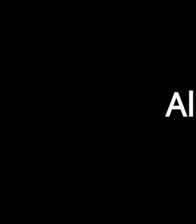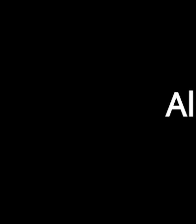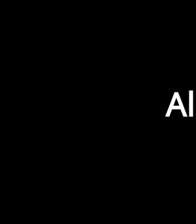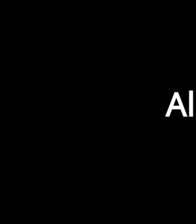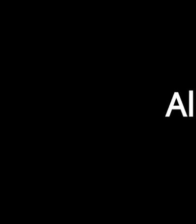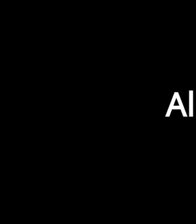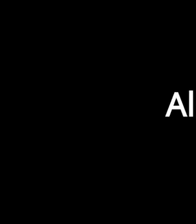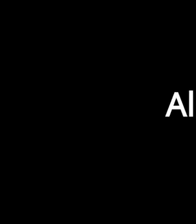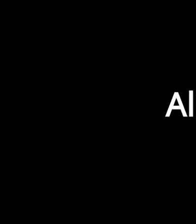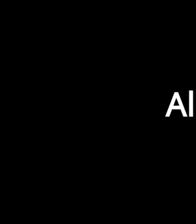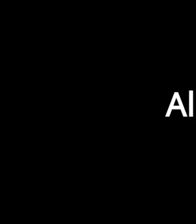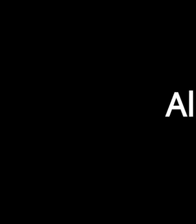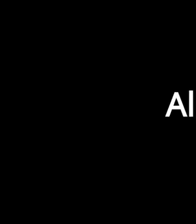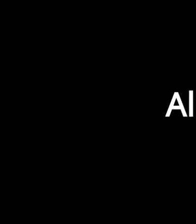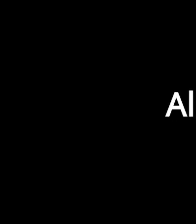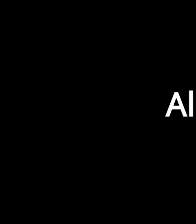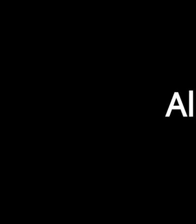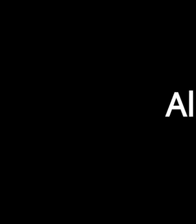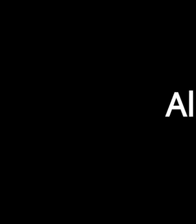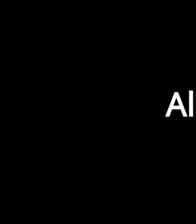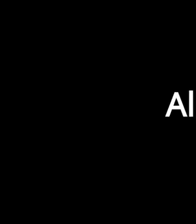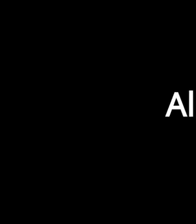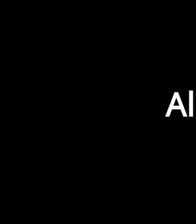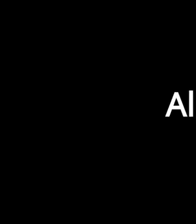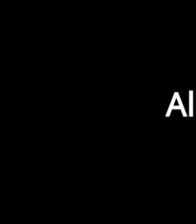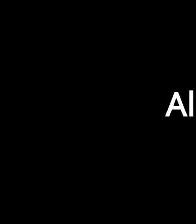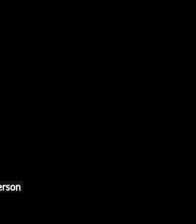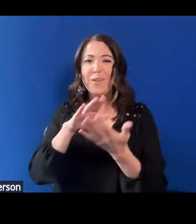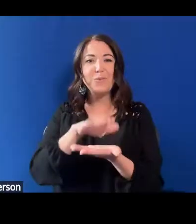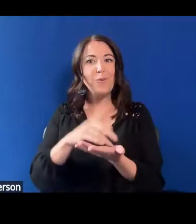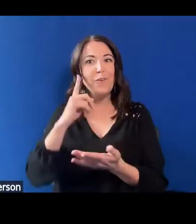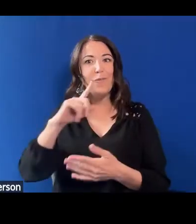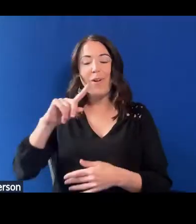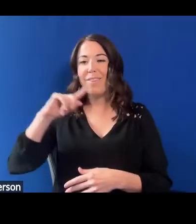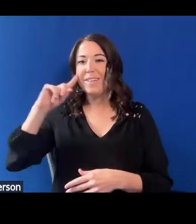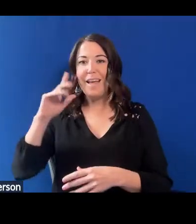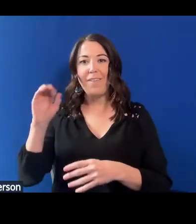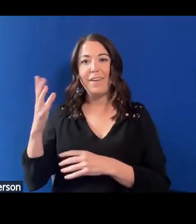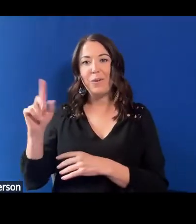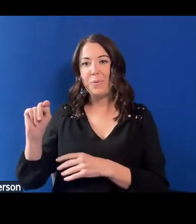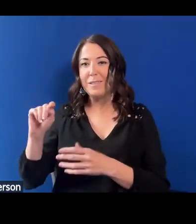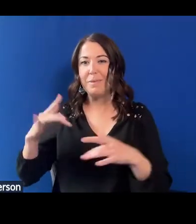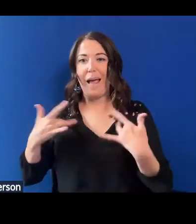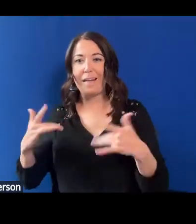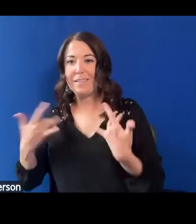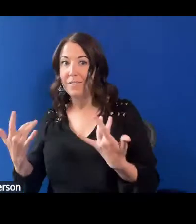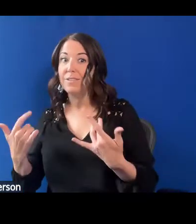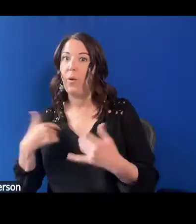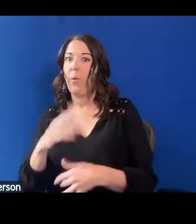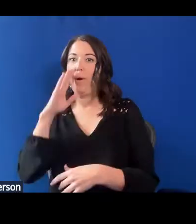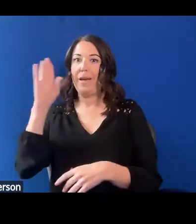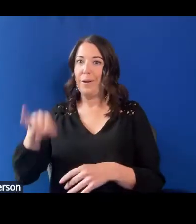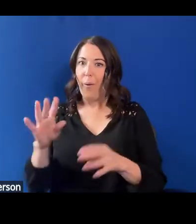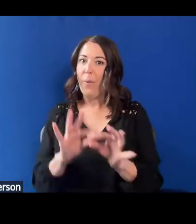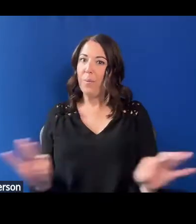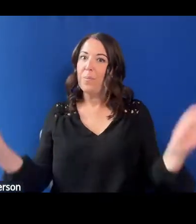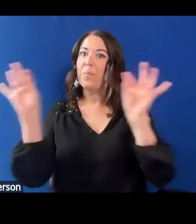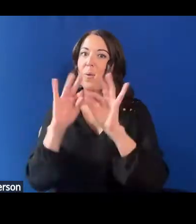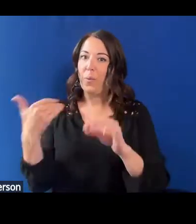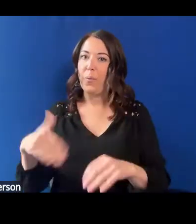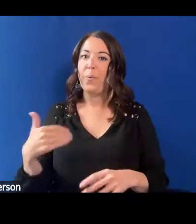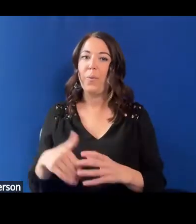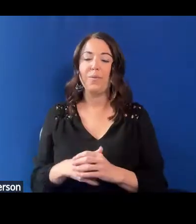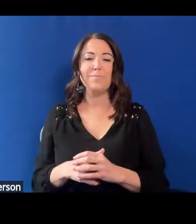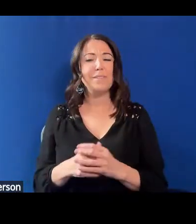appreciated hearing the School for the Deaf and their enrichment activities. We know how important these enrichment activities are, and a variety